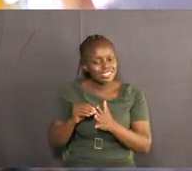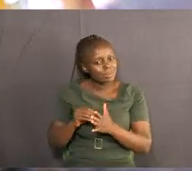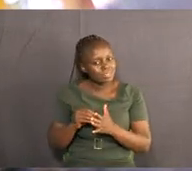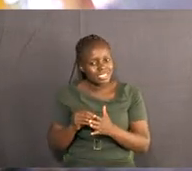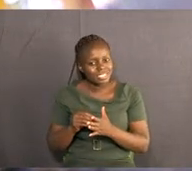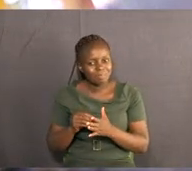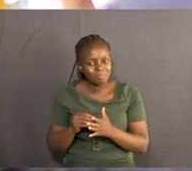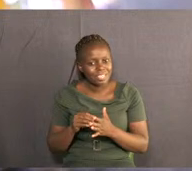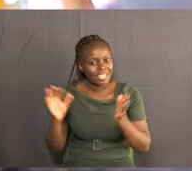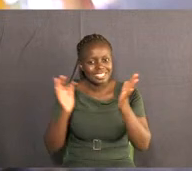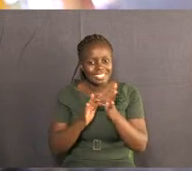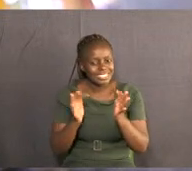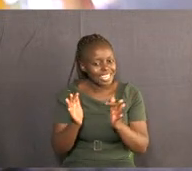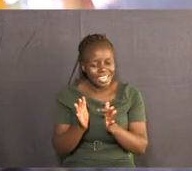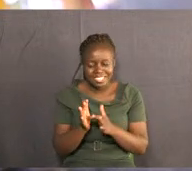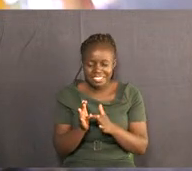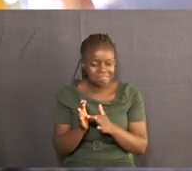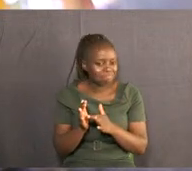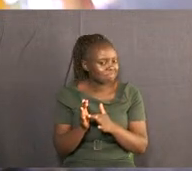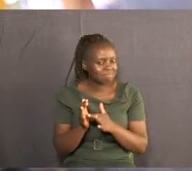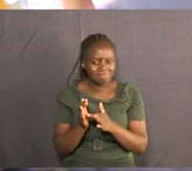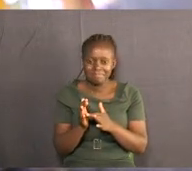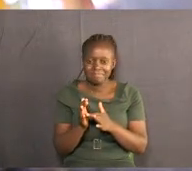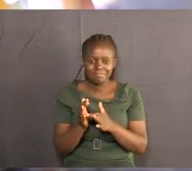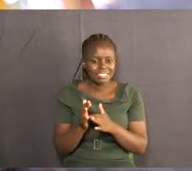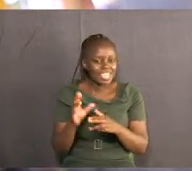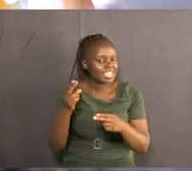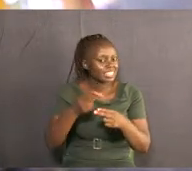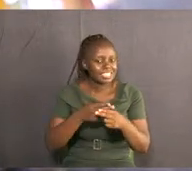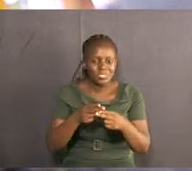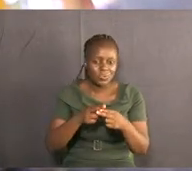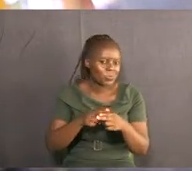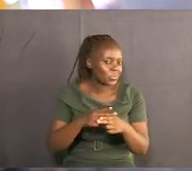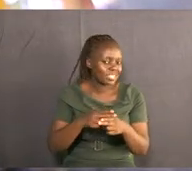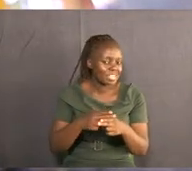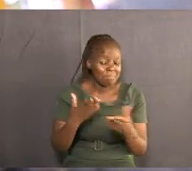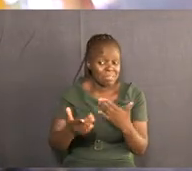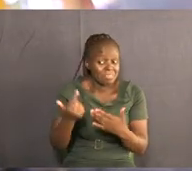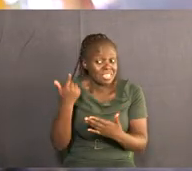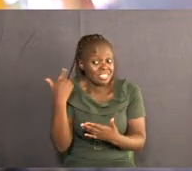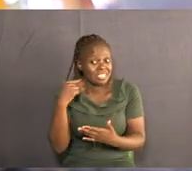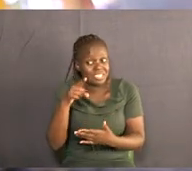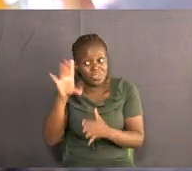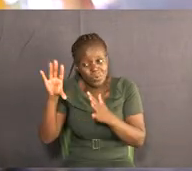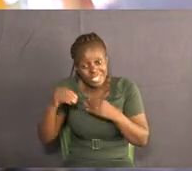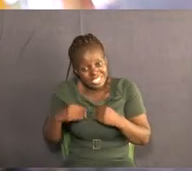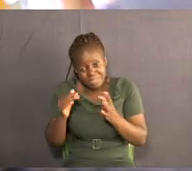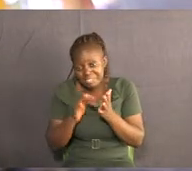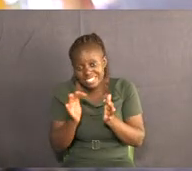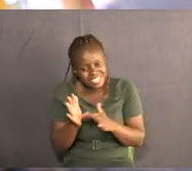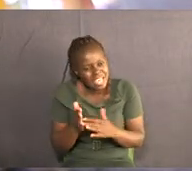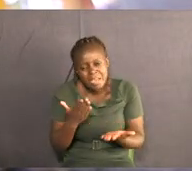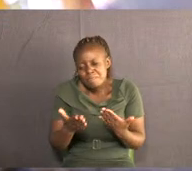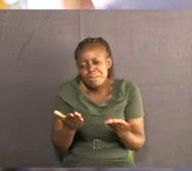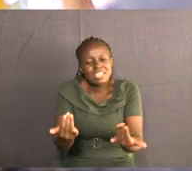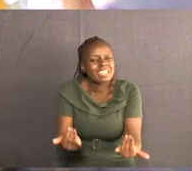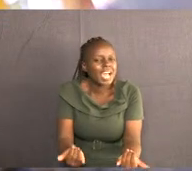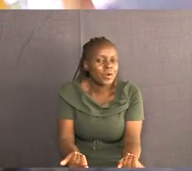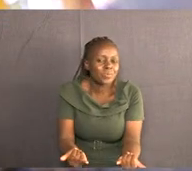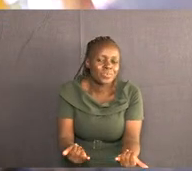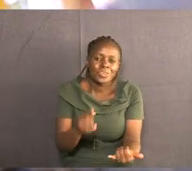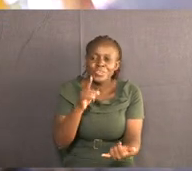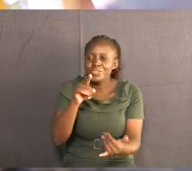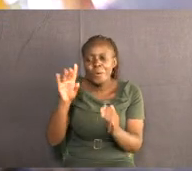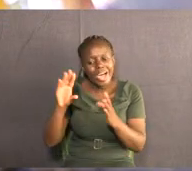when our mothers gave birth to us, or we just got born again yesterday, or just a few seconds